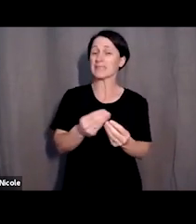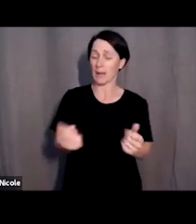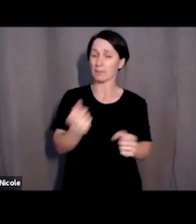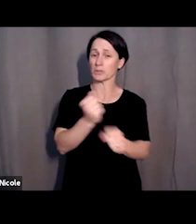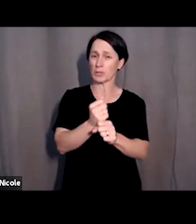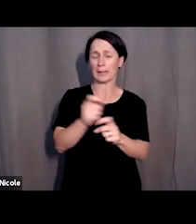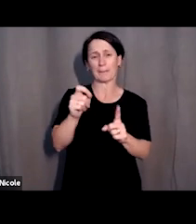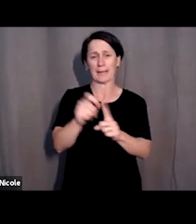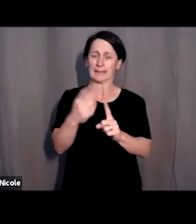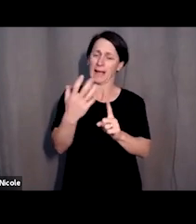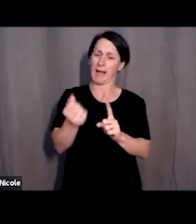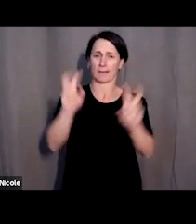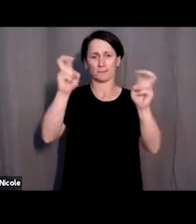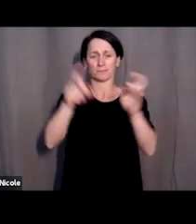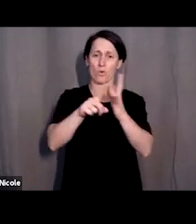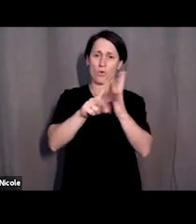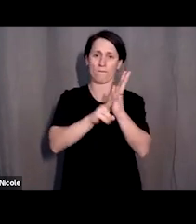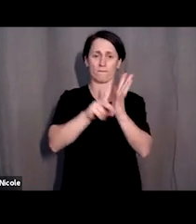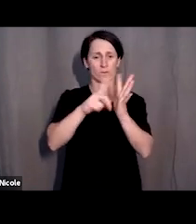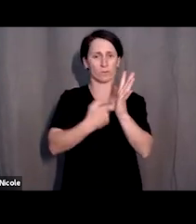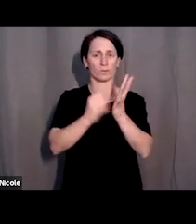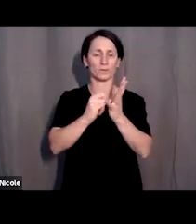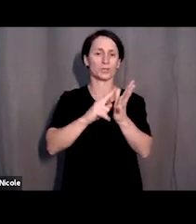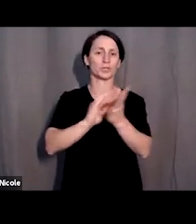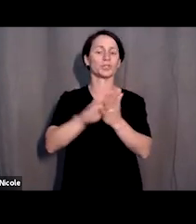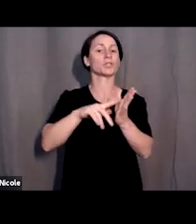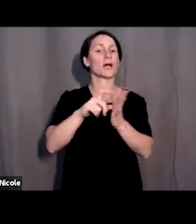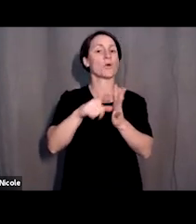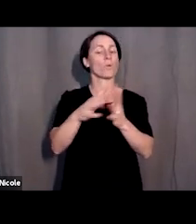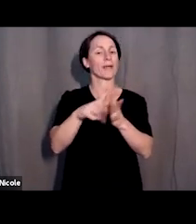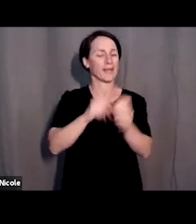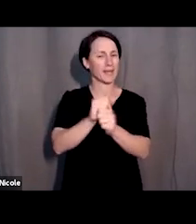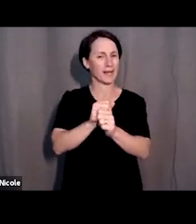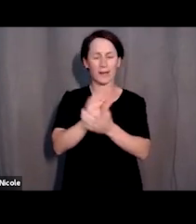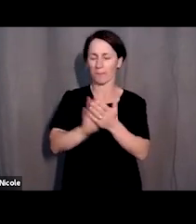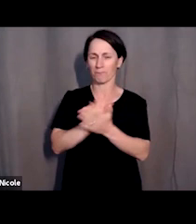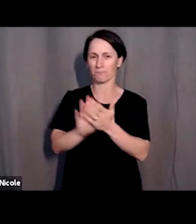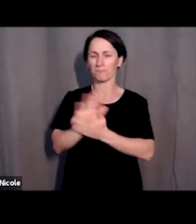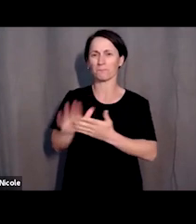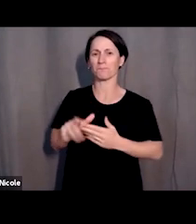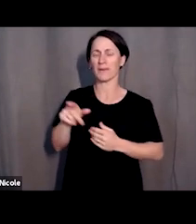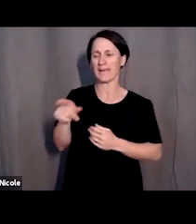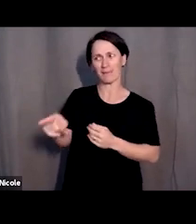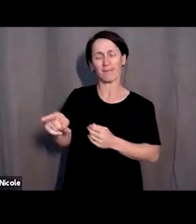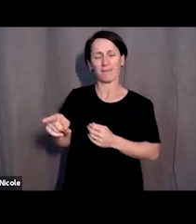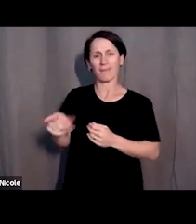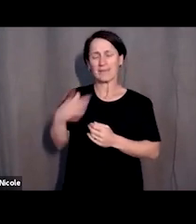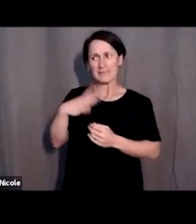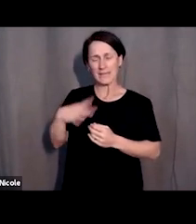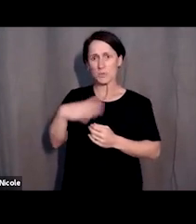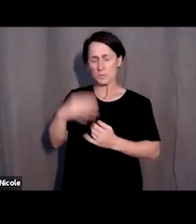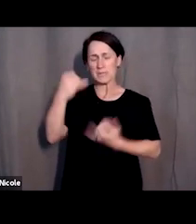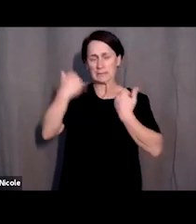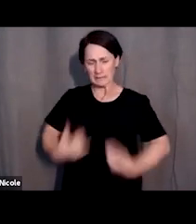as overshadowing, where sometimes people had to get quite severely physically